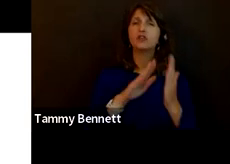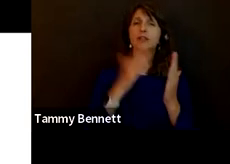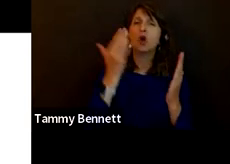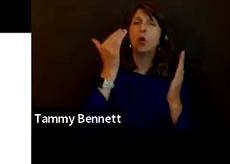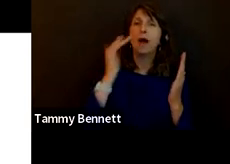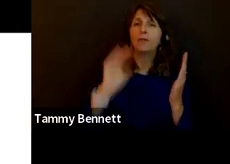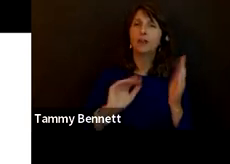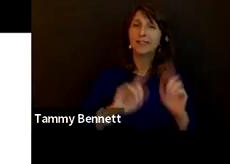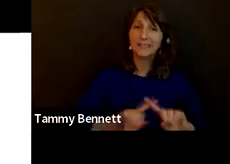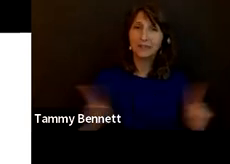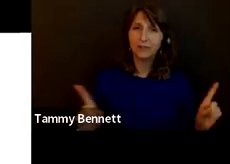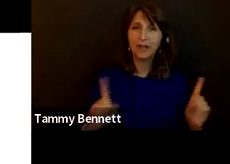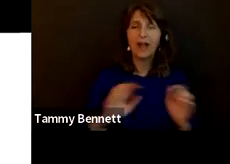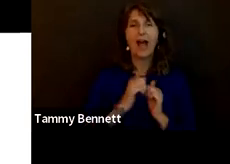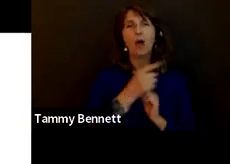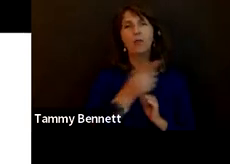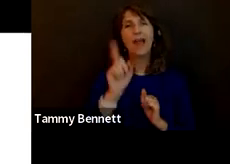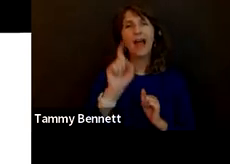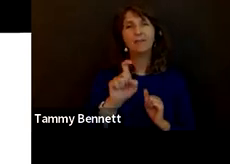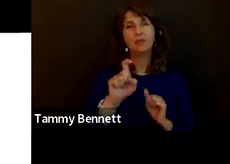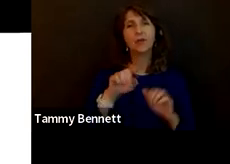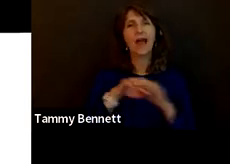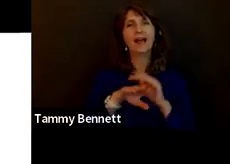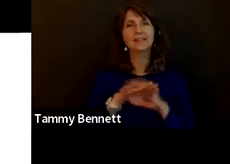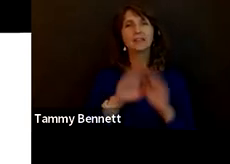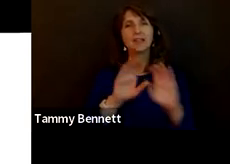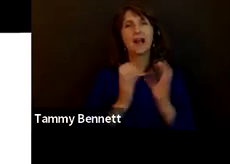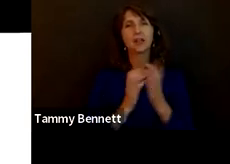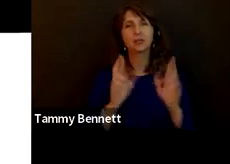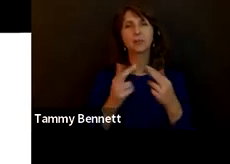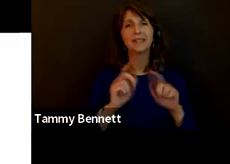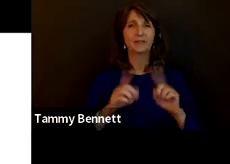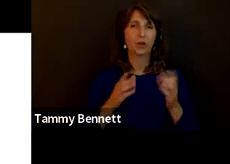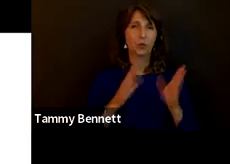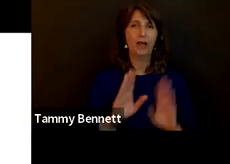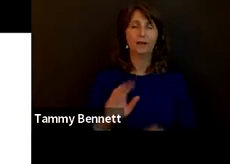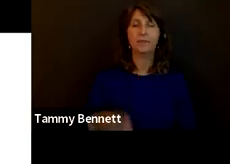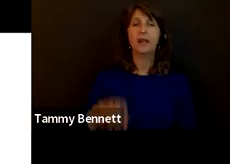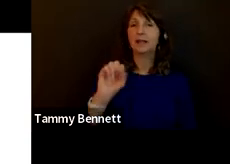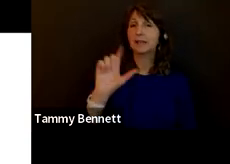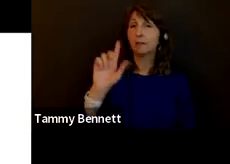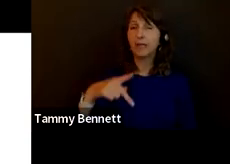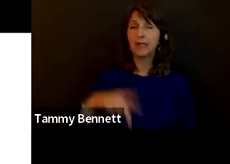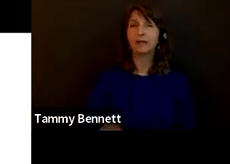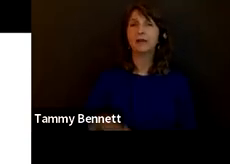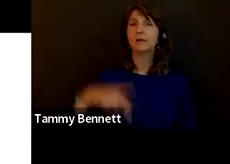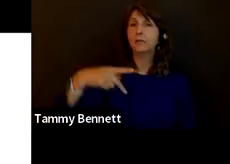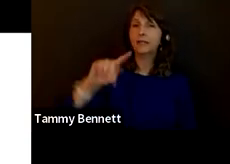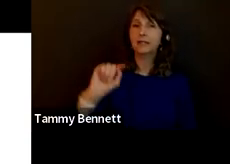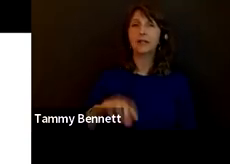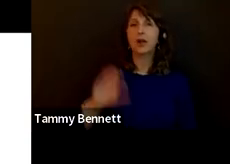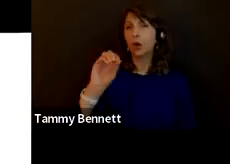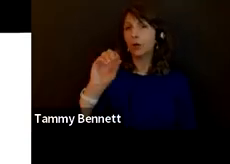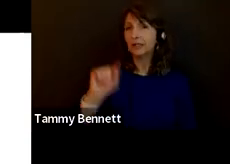with different ways. So related services of speech and language therapy, occupational therapy, physical therapy, behavioral